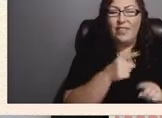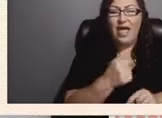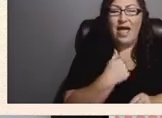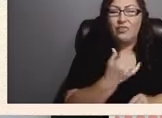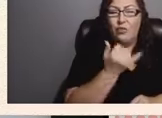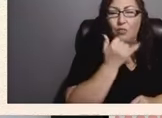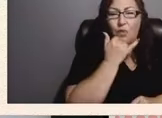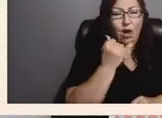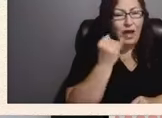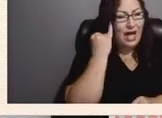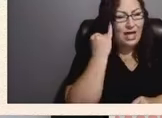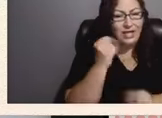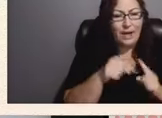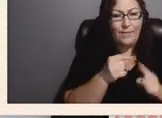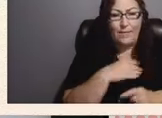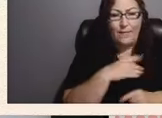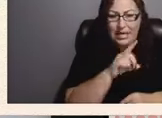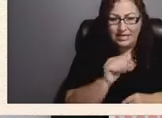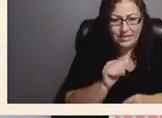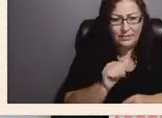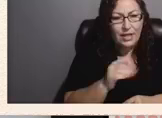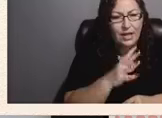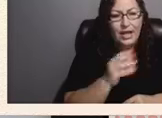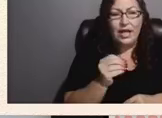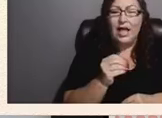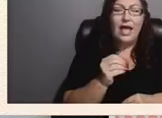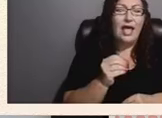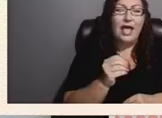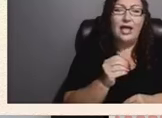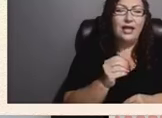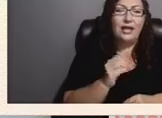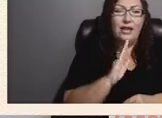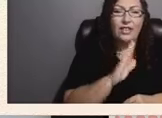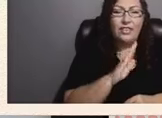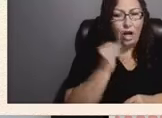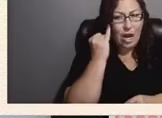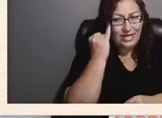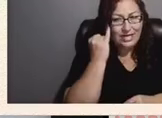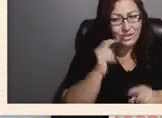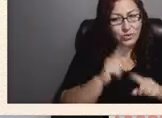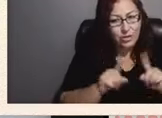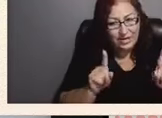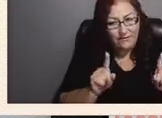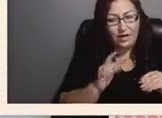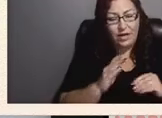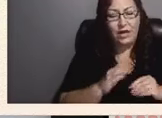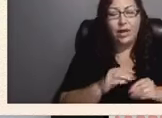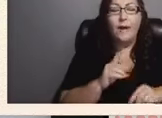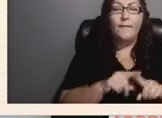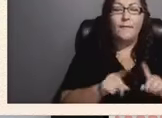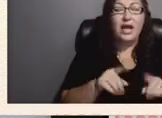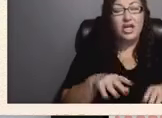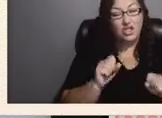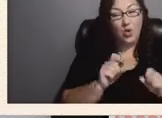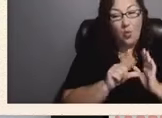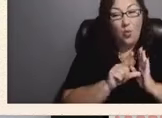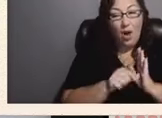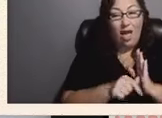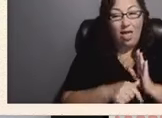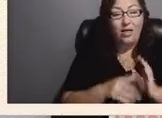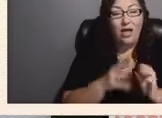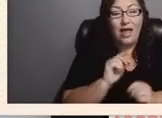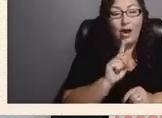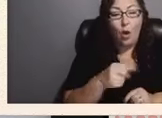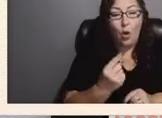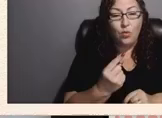my disability, and their ideals were different. But it took a while, and